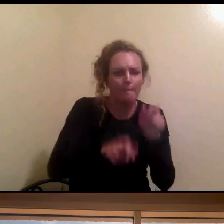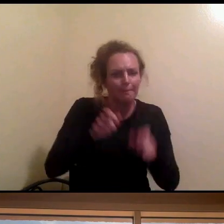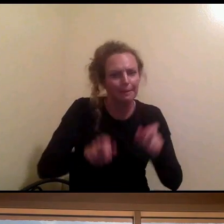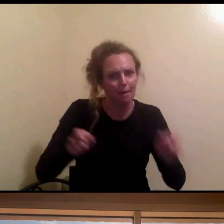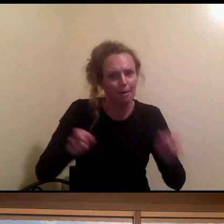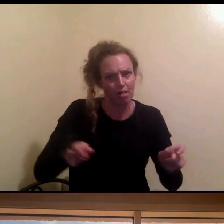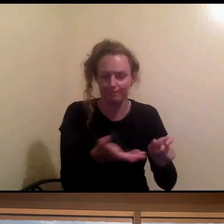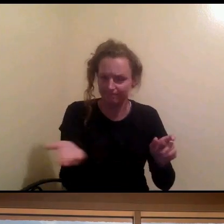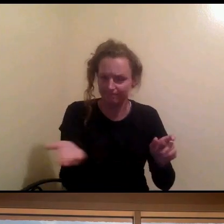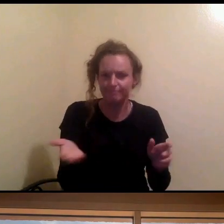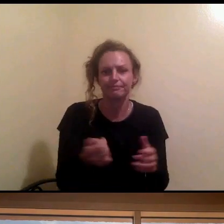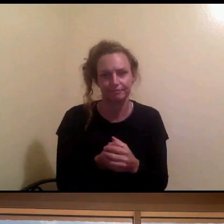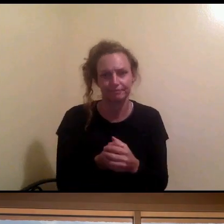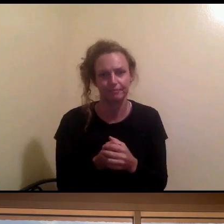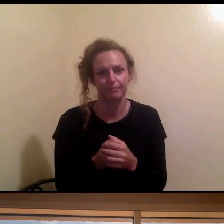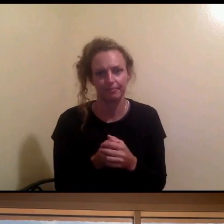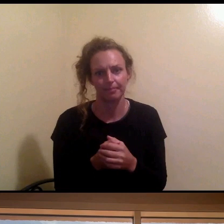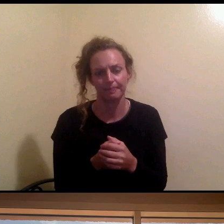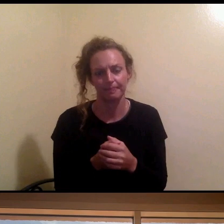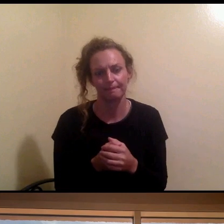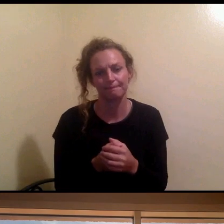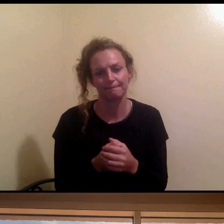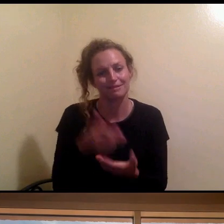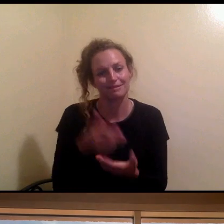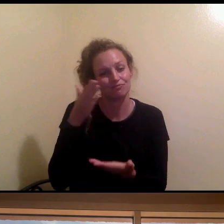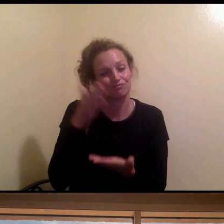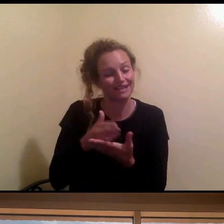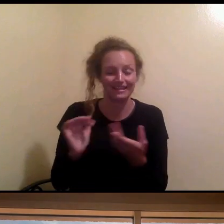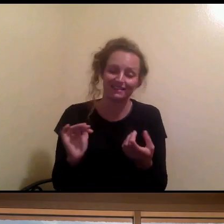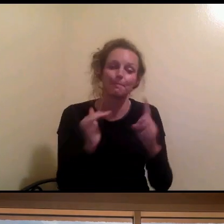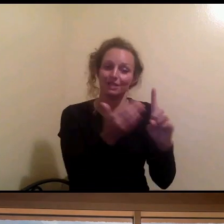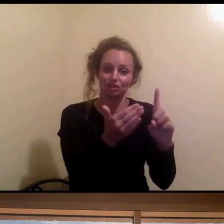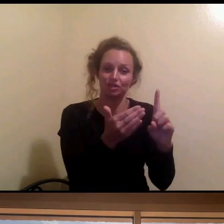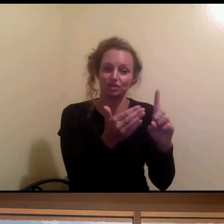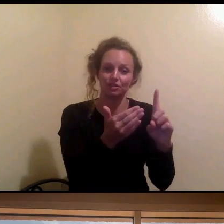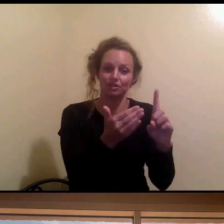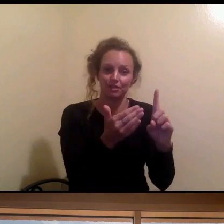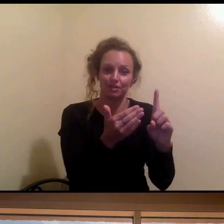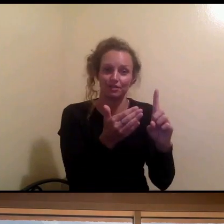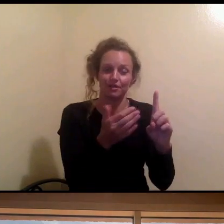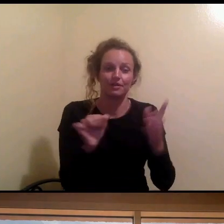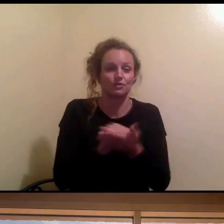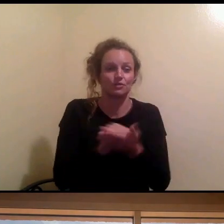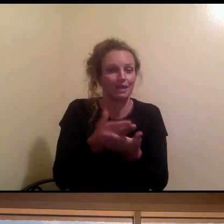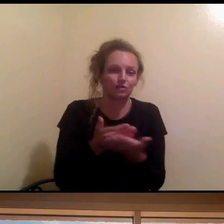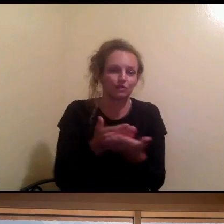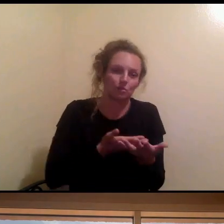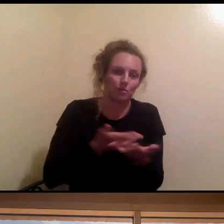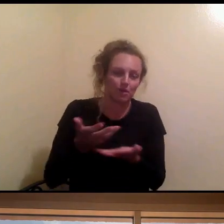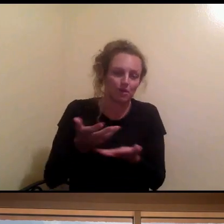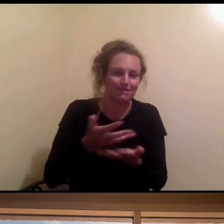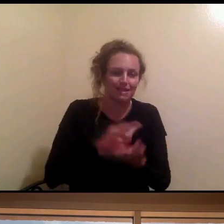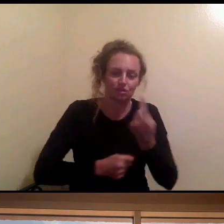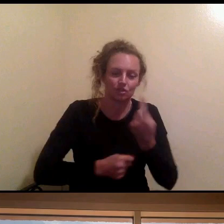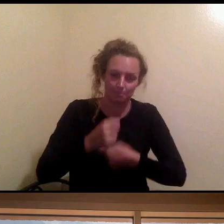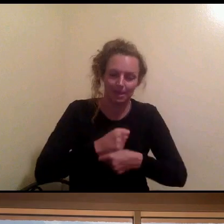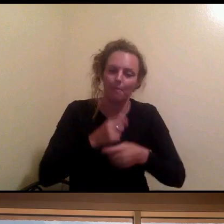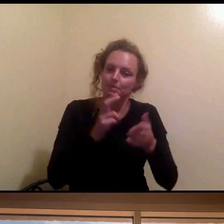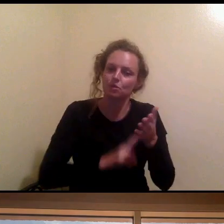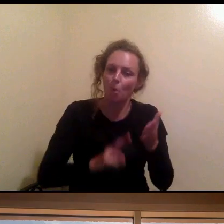And, it's really a mission to normalize the conversation. And, what I would say from a content perspective is, going back to social and content